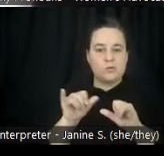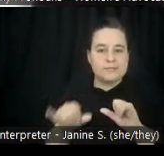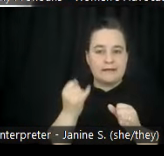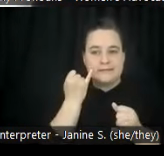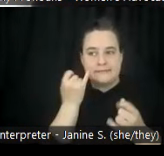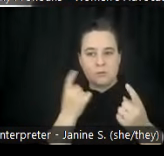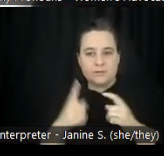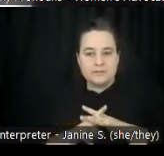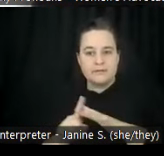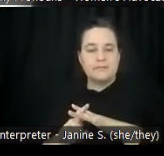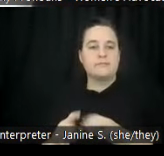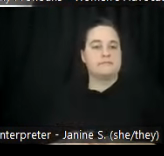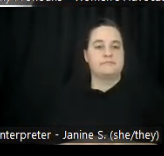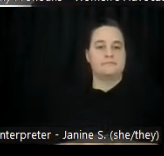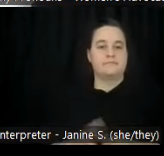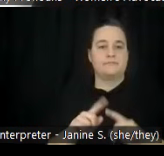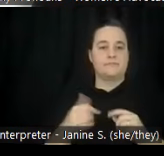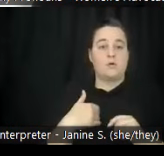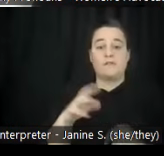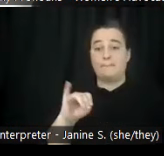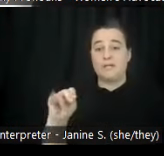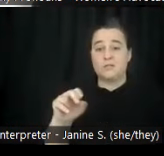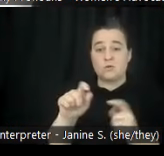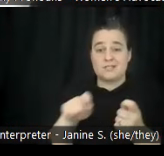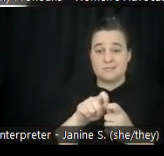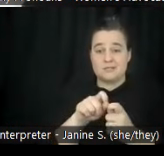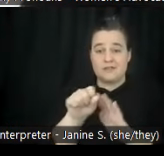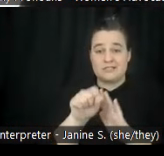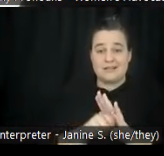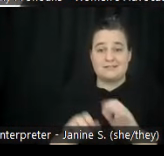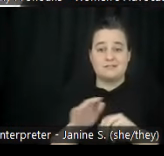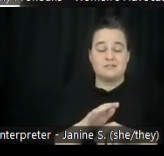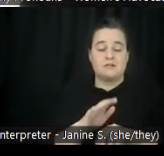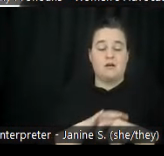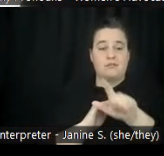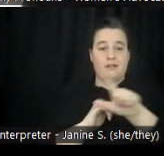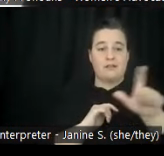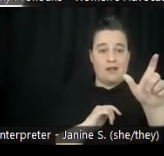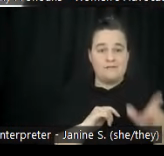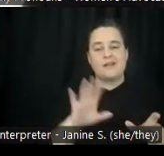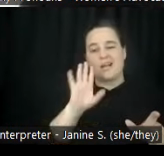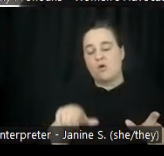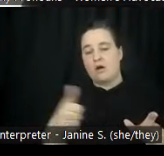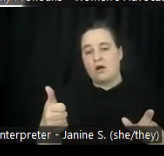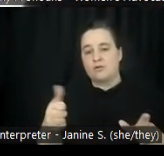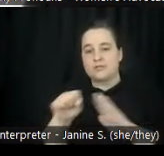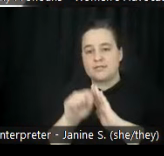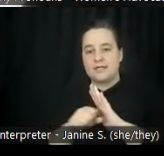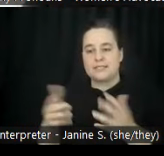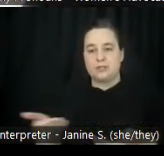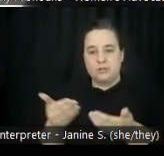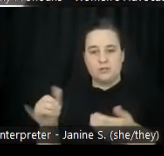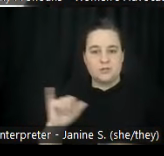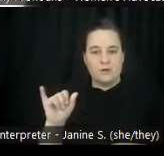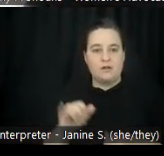But we have a bunch of Minnesota-specific resources on the left, and then I know we have folks from outside of the U.S. or from outside